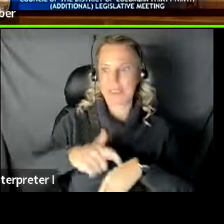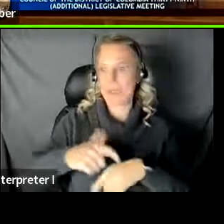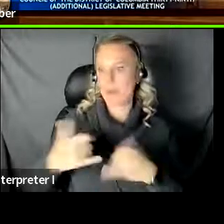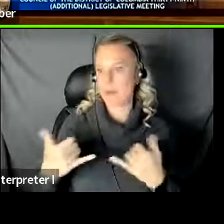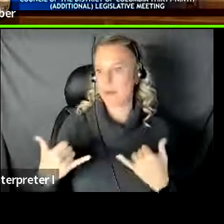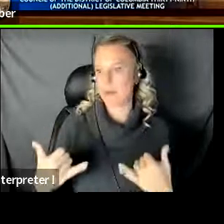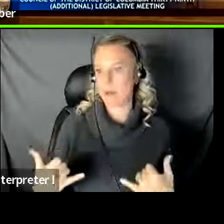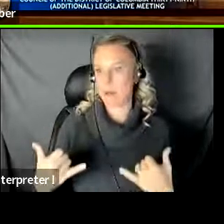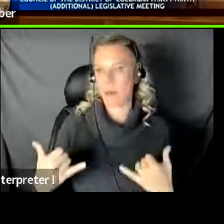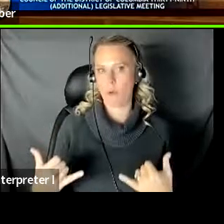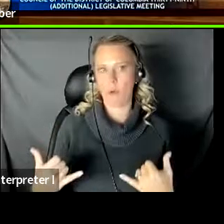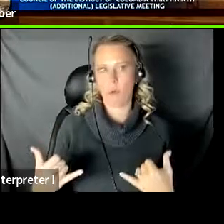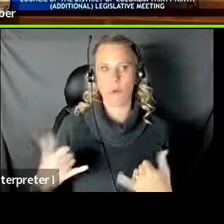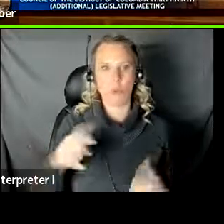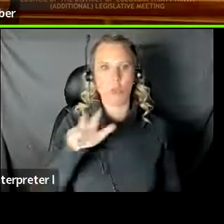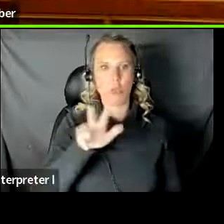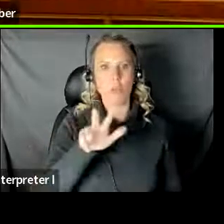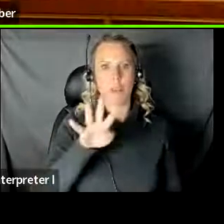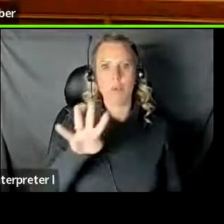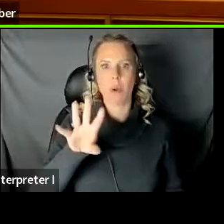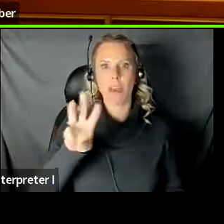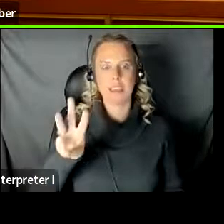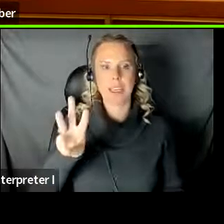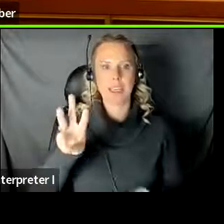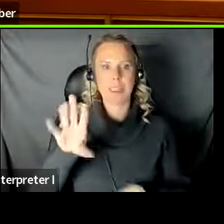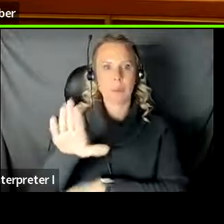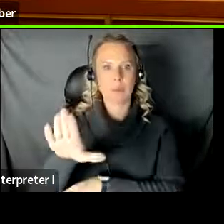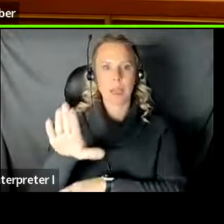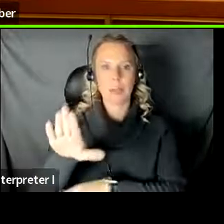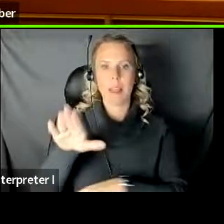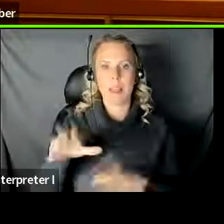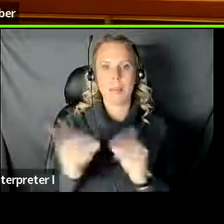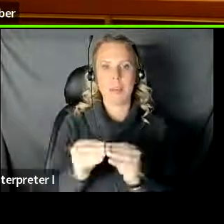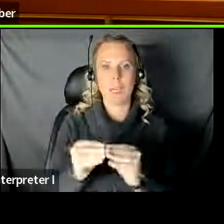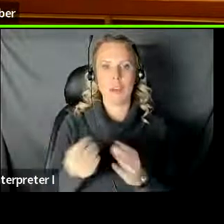The time is now 3:46 p.m. and this meeting is adjourned.